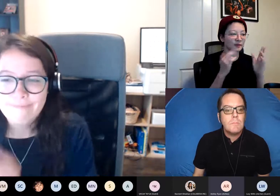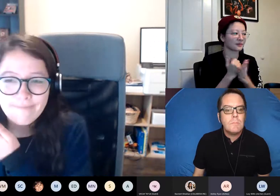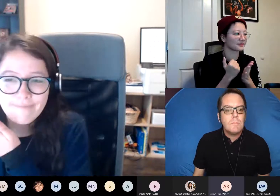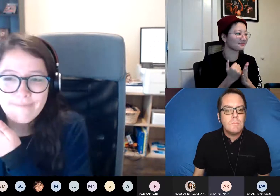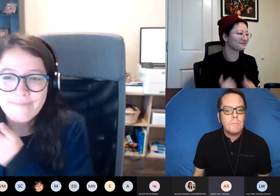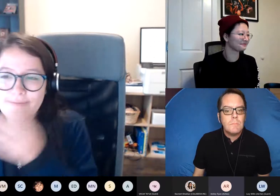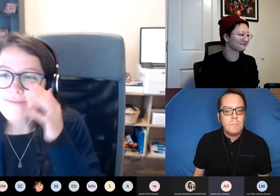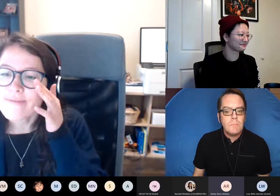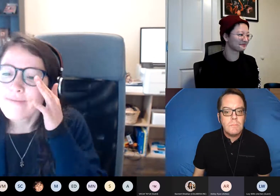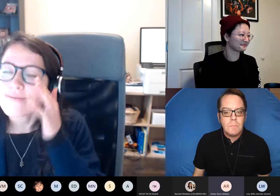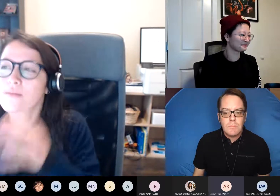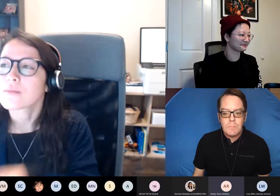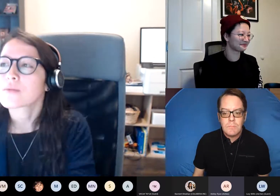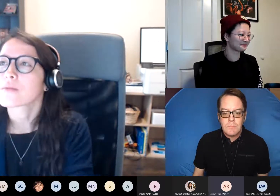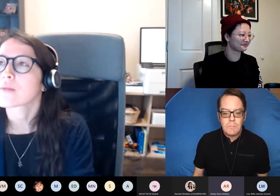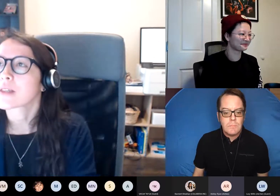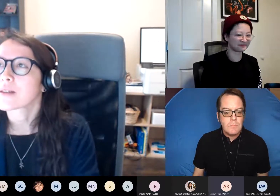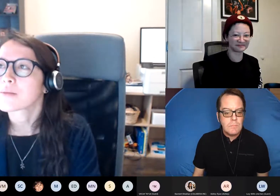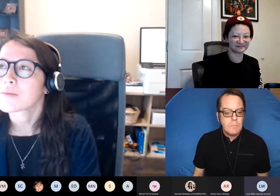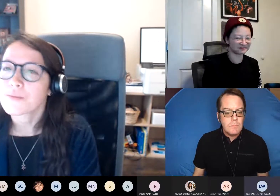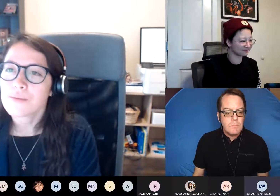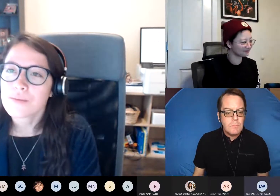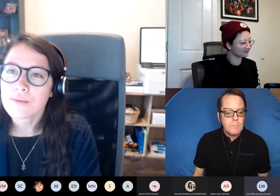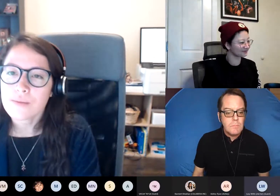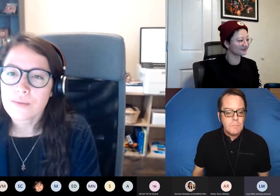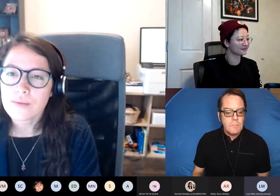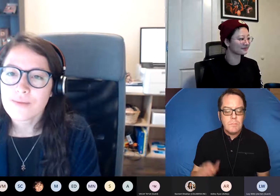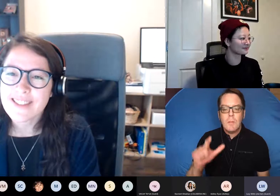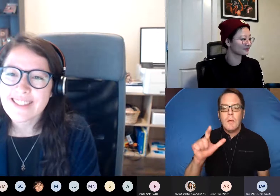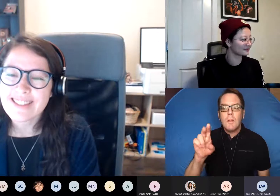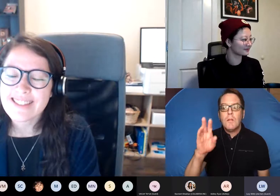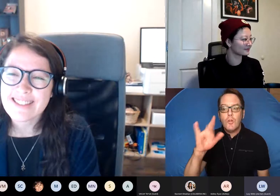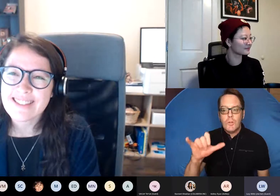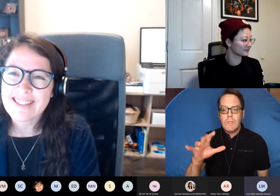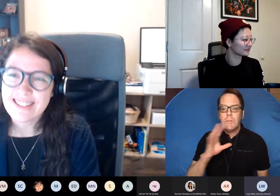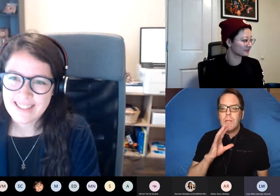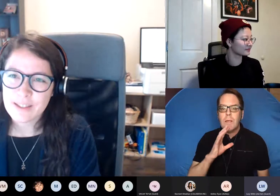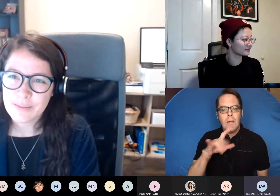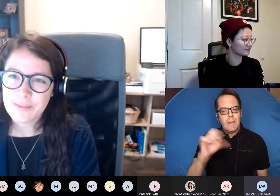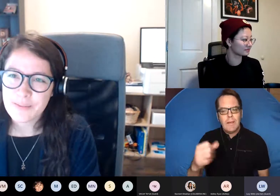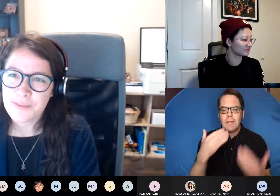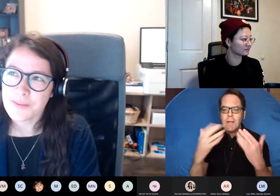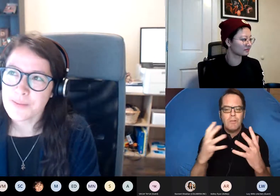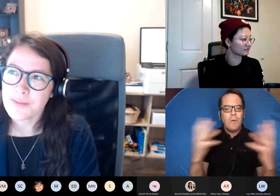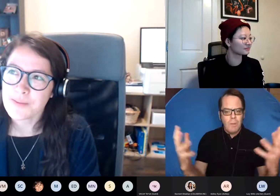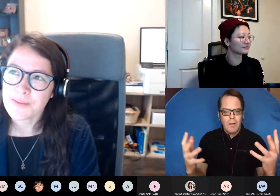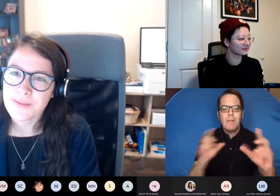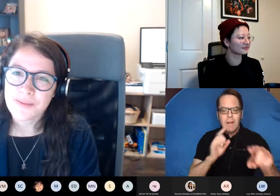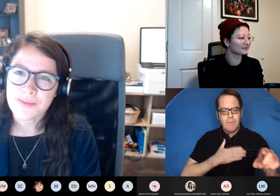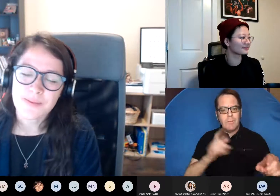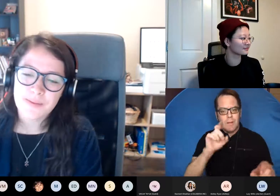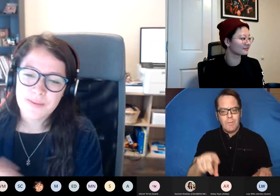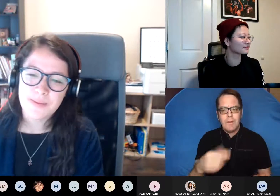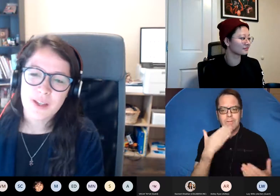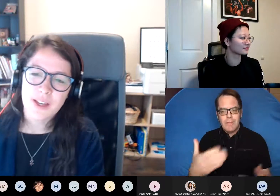I hope that answers the question. Thank you so much. It does.